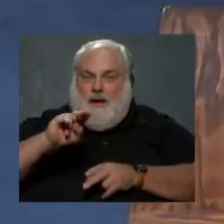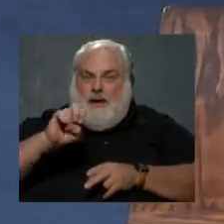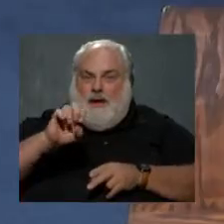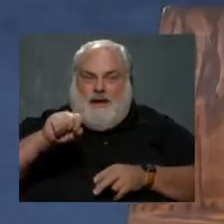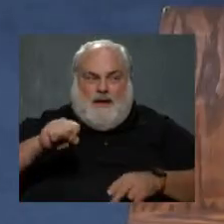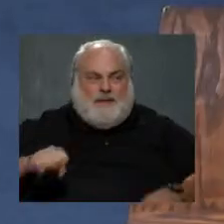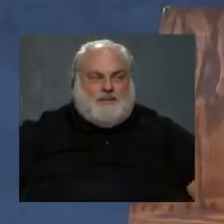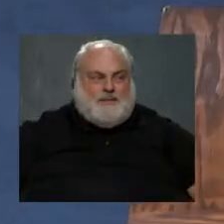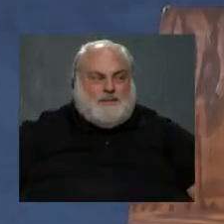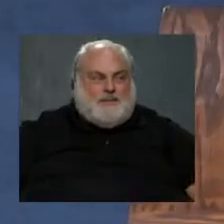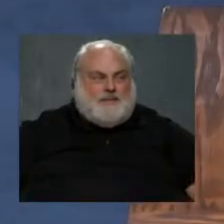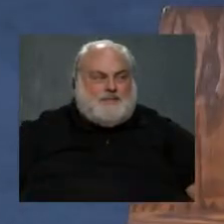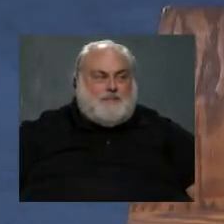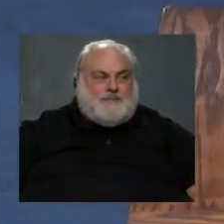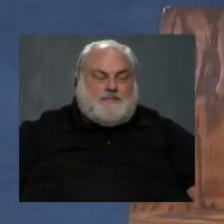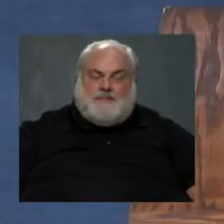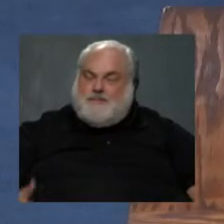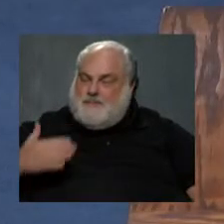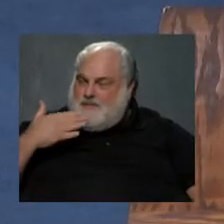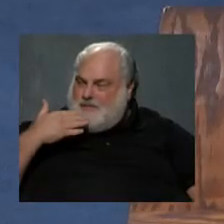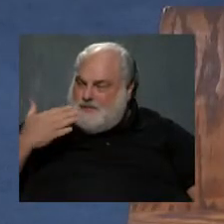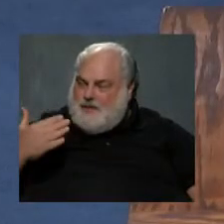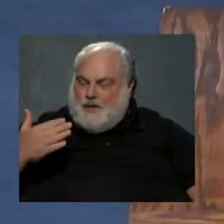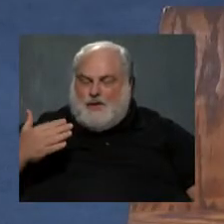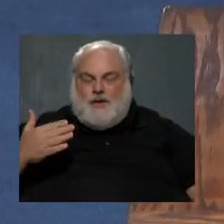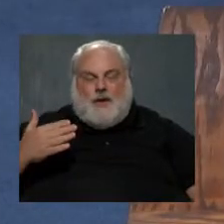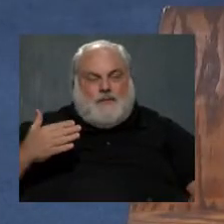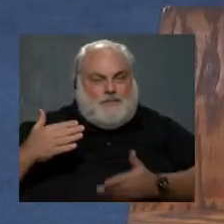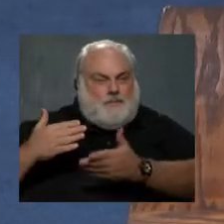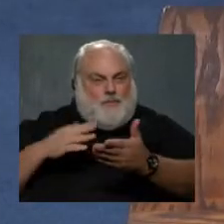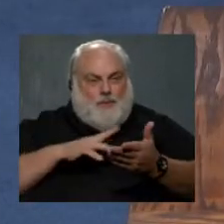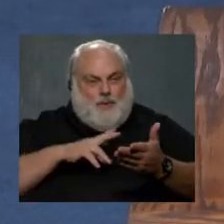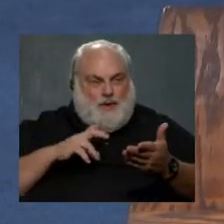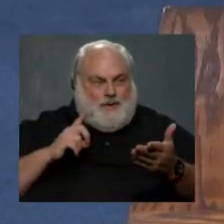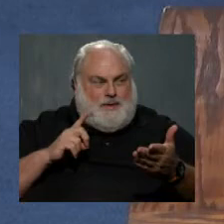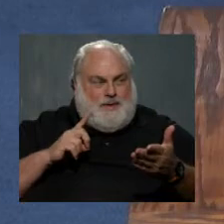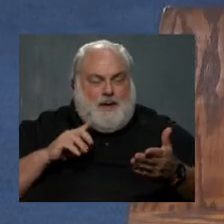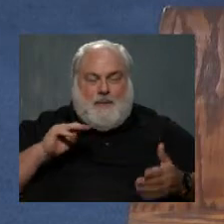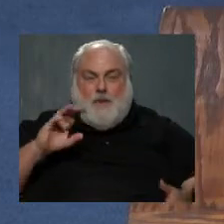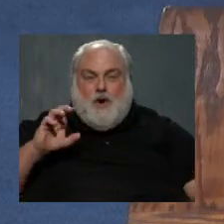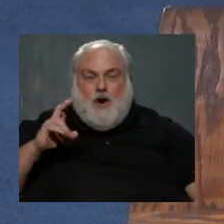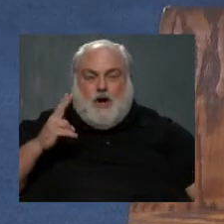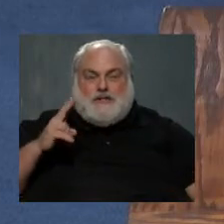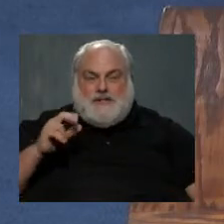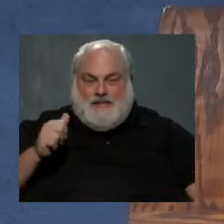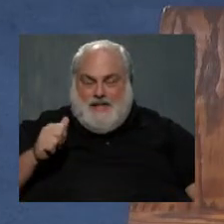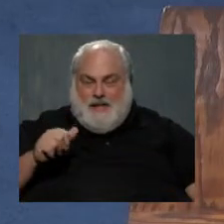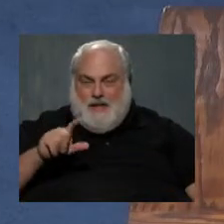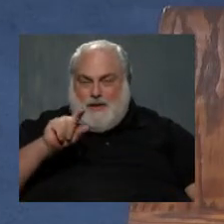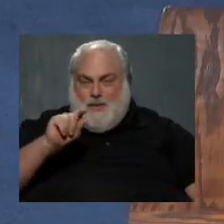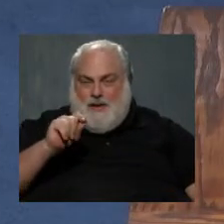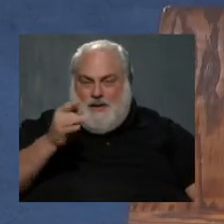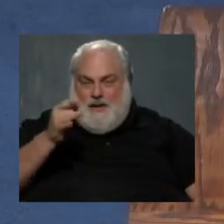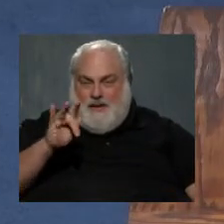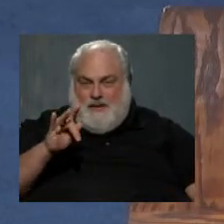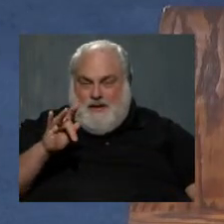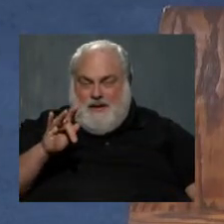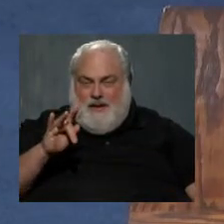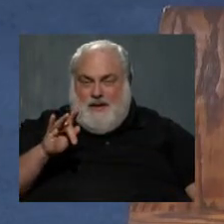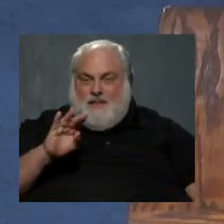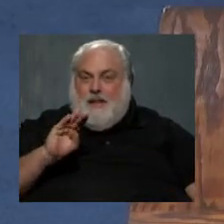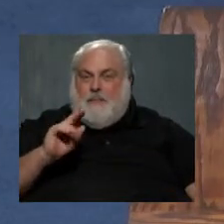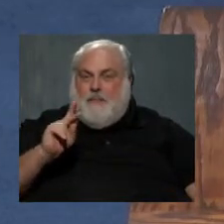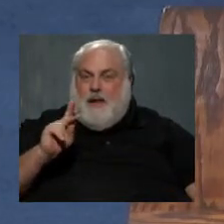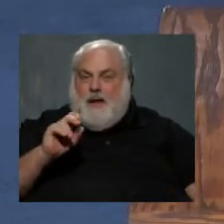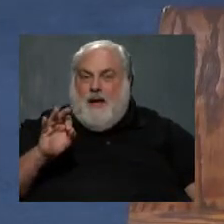Thank you, Vice Mayor, fellow board members, and Bruce and Tom. On March 10th, 2018, at the Bank of the